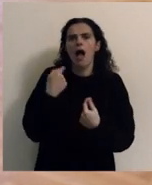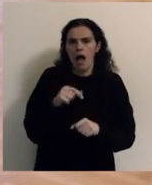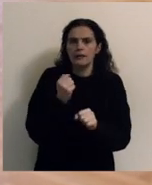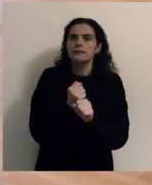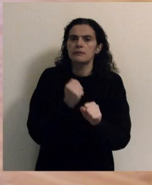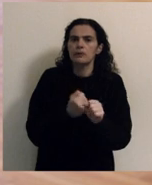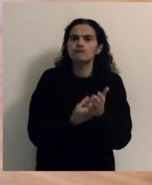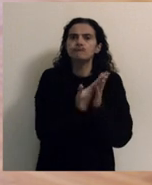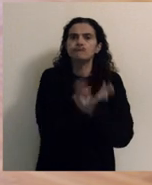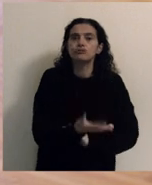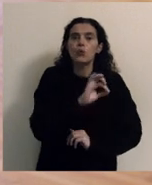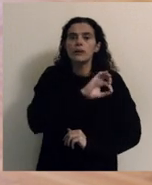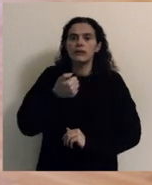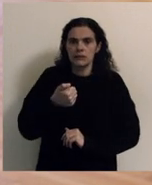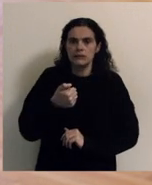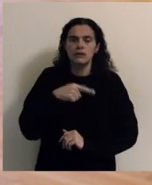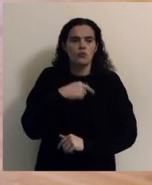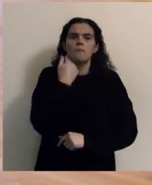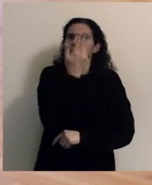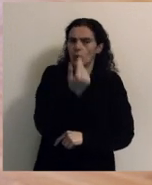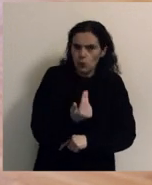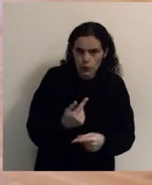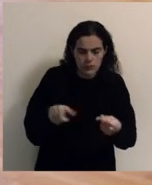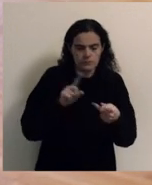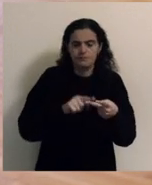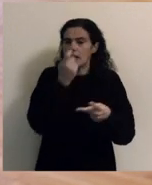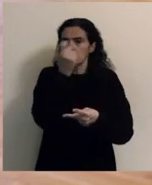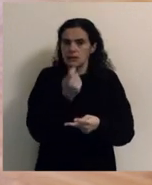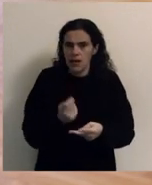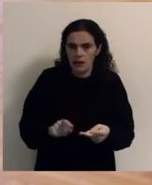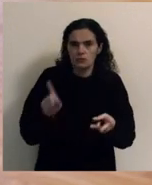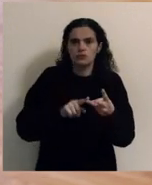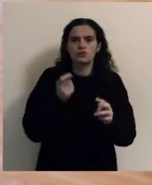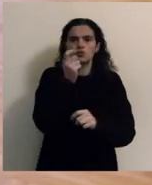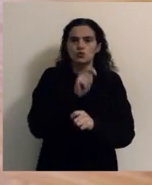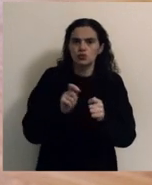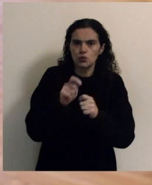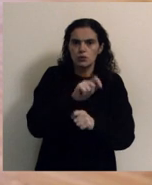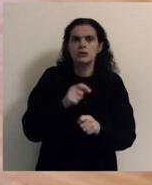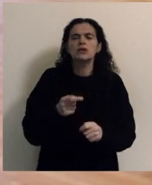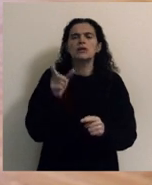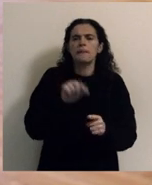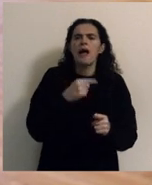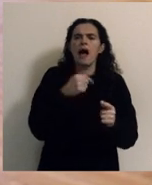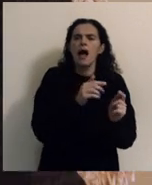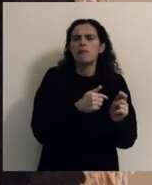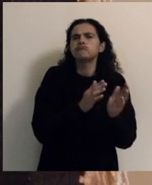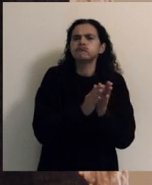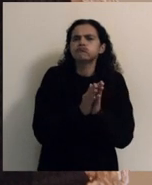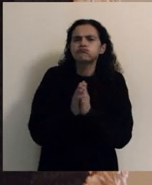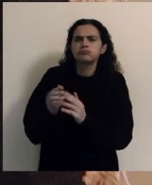85 objects, painting, drawing, sculpture, and a series